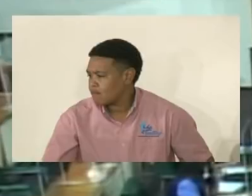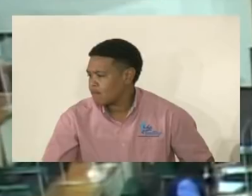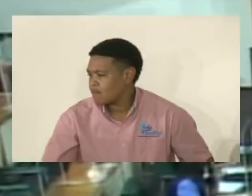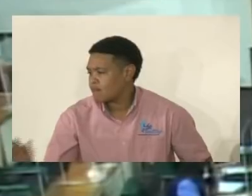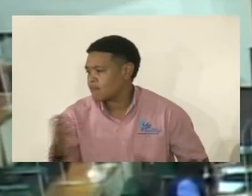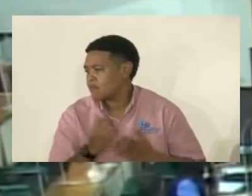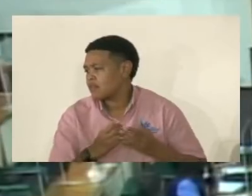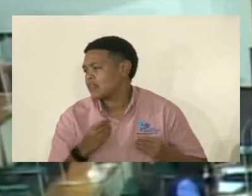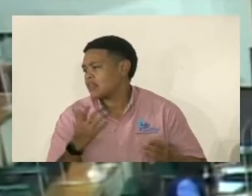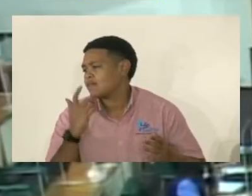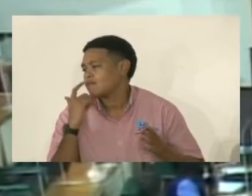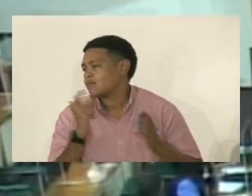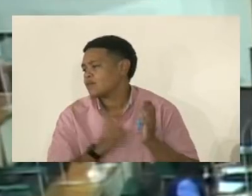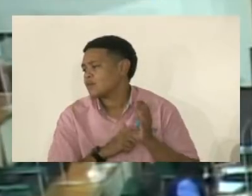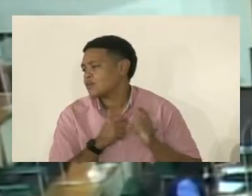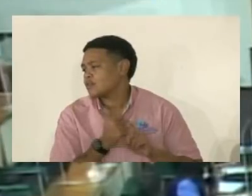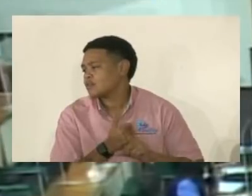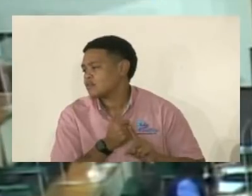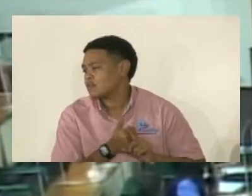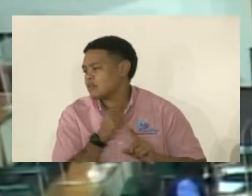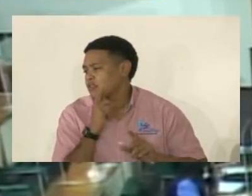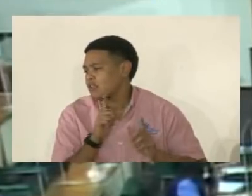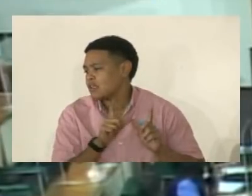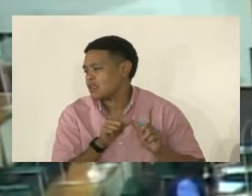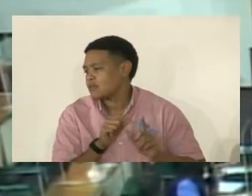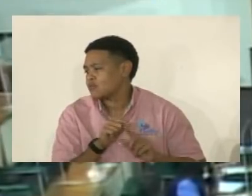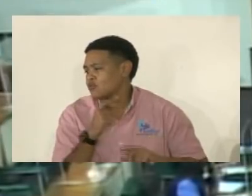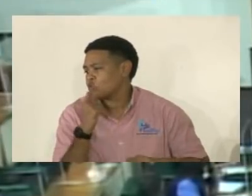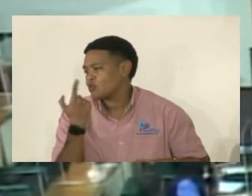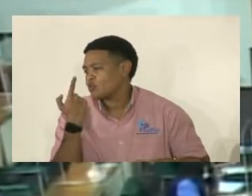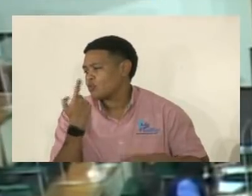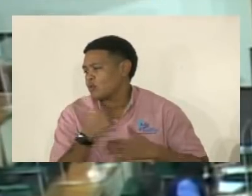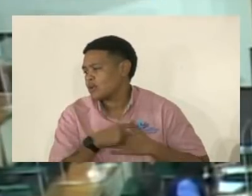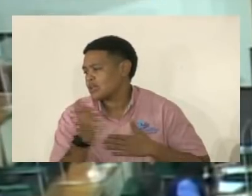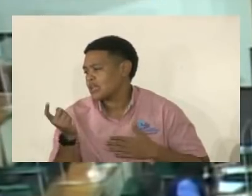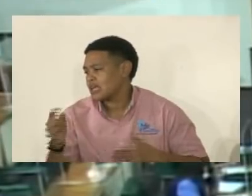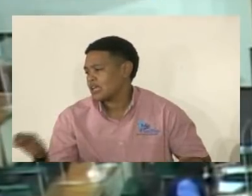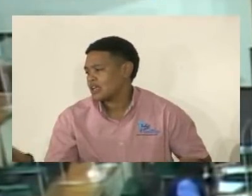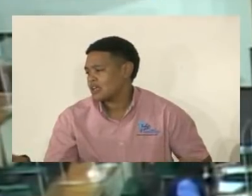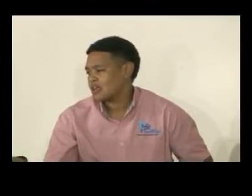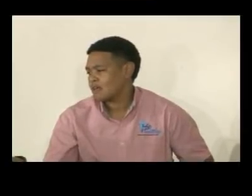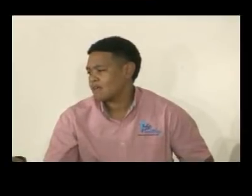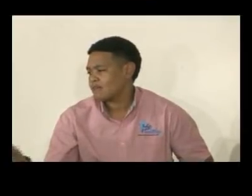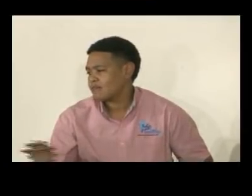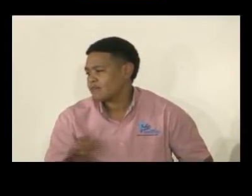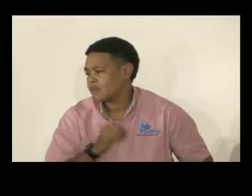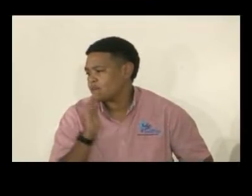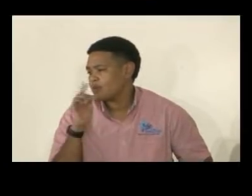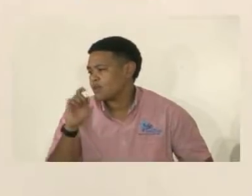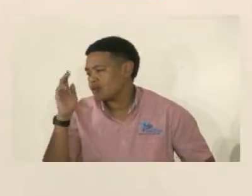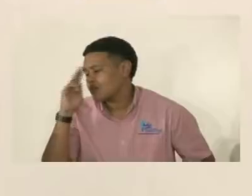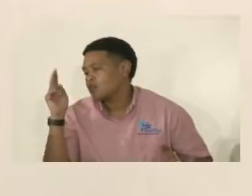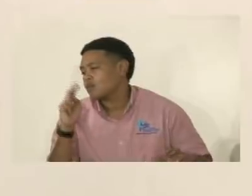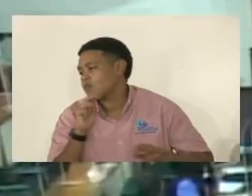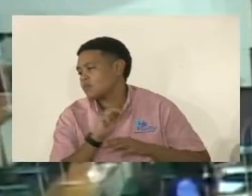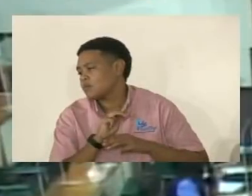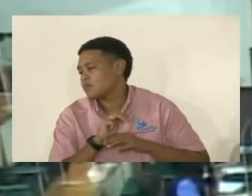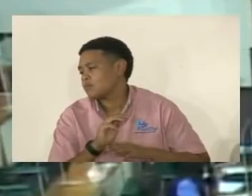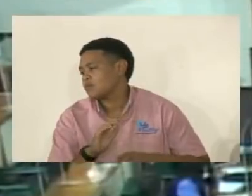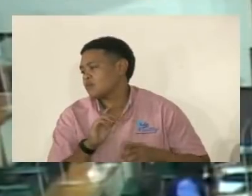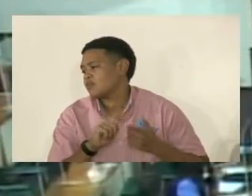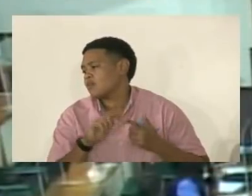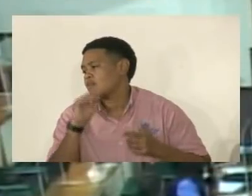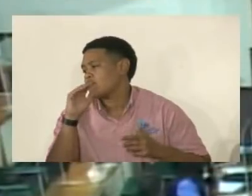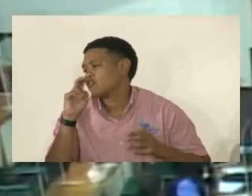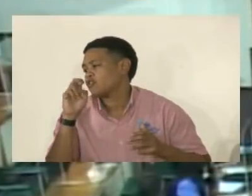the expiration of 21 days, I'll ask the Honorable Minister of